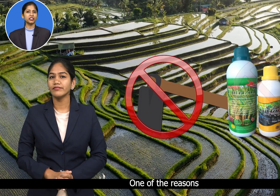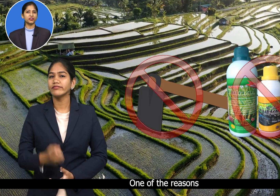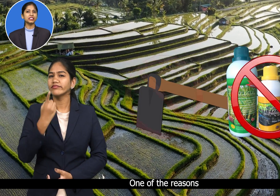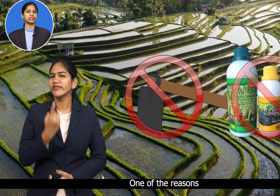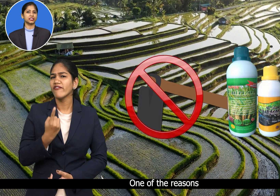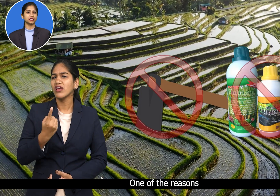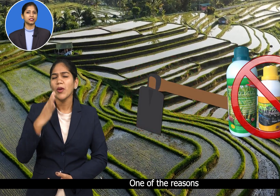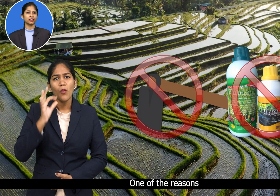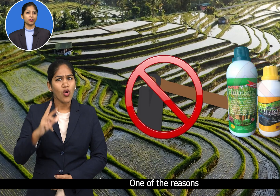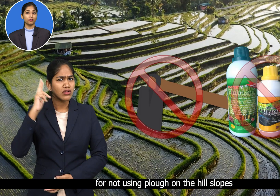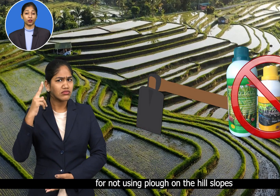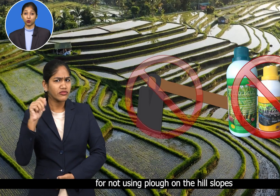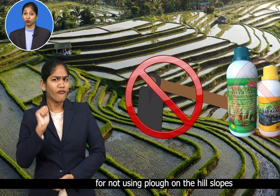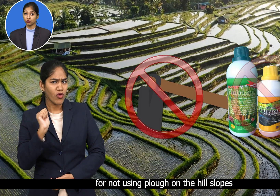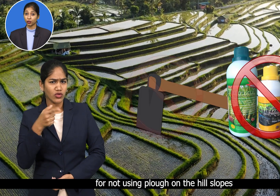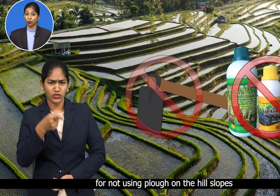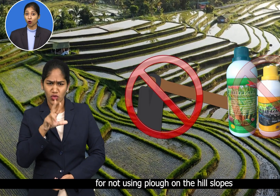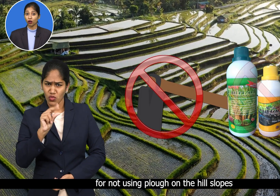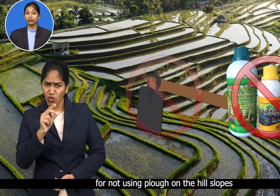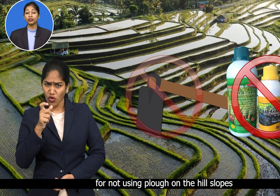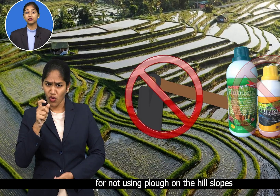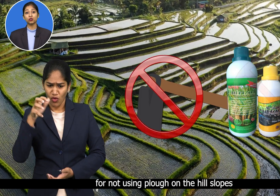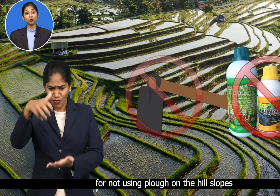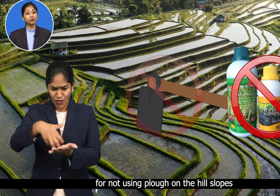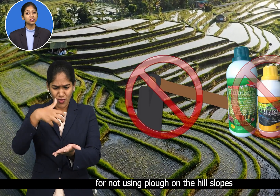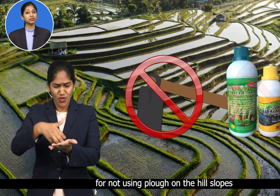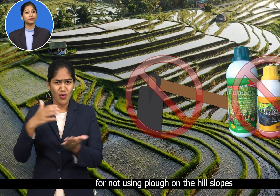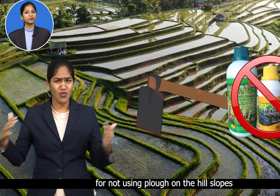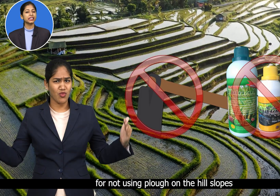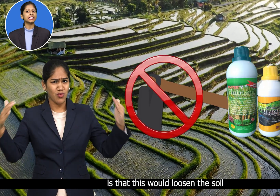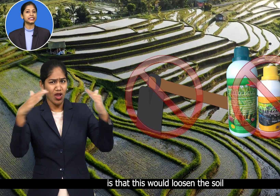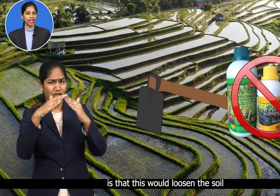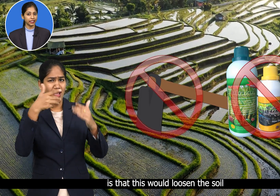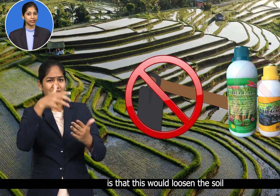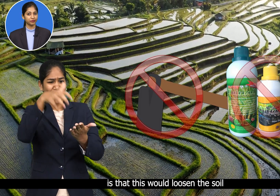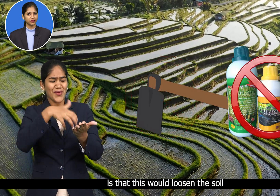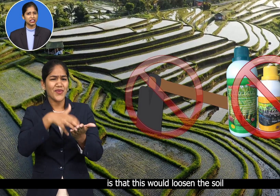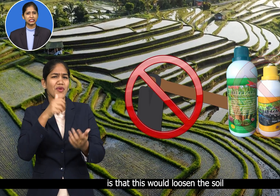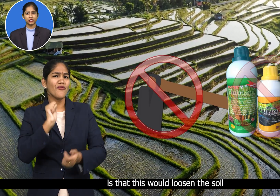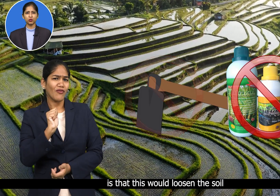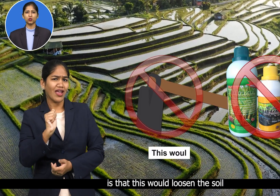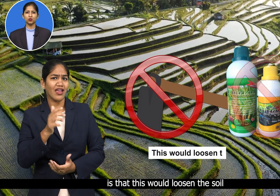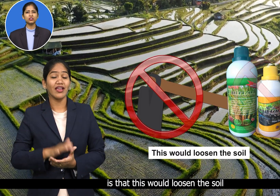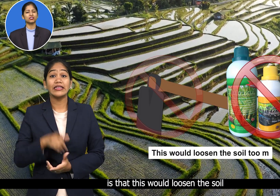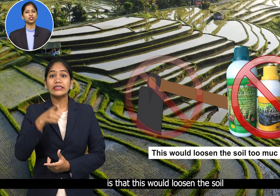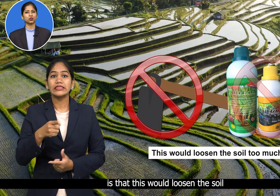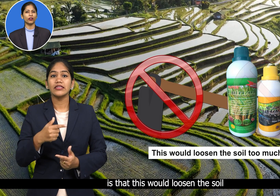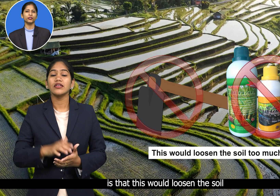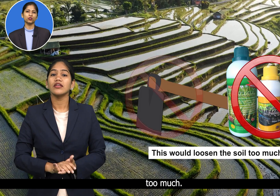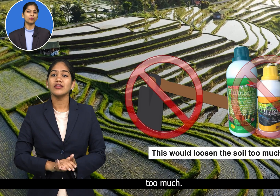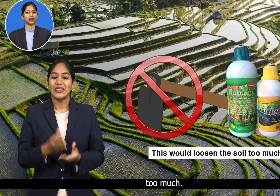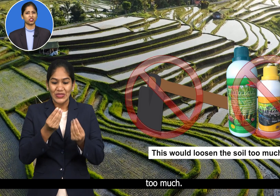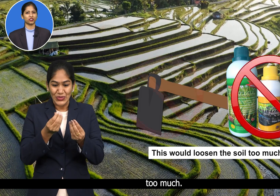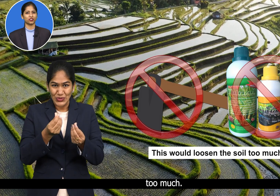One of the reasons for no using plow on the hill slopes is that this would loosen the